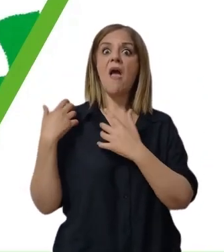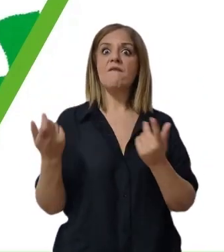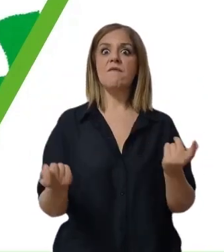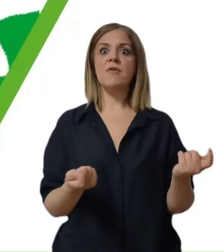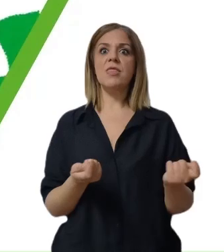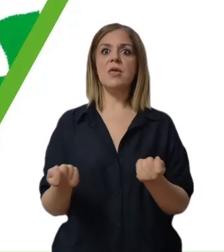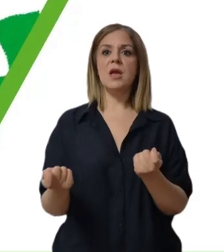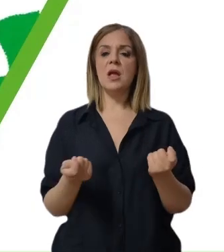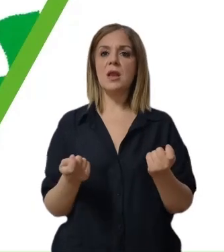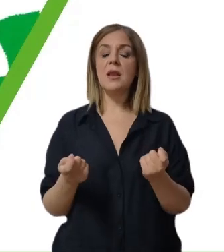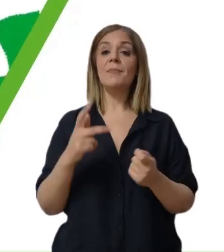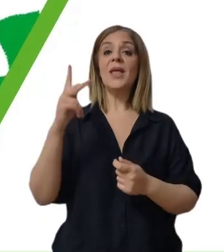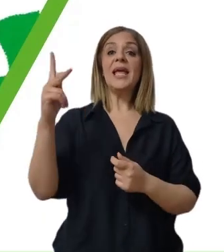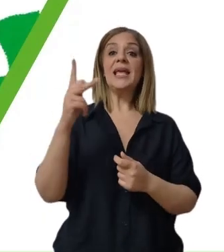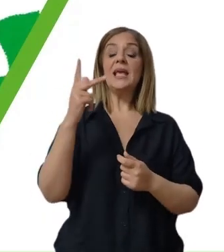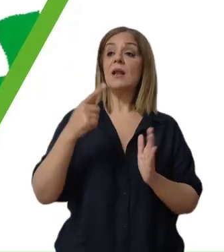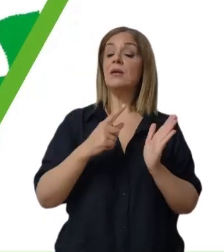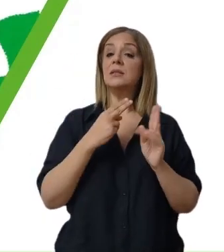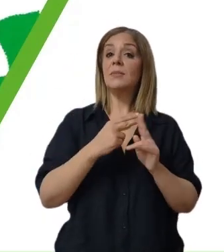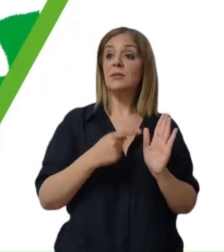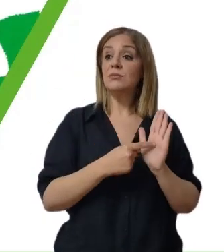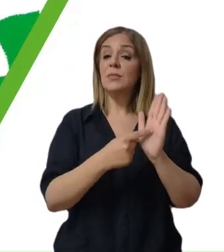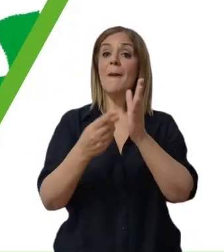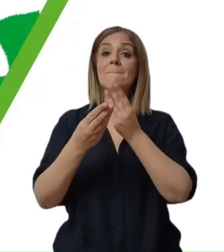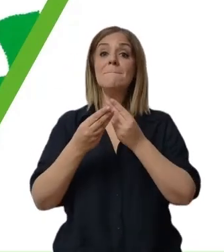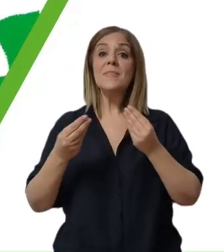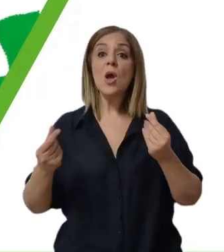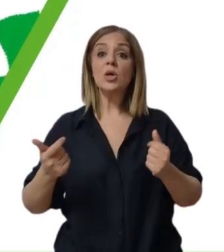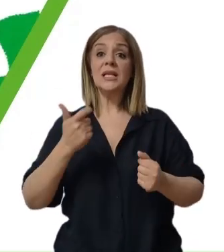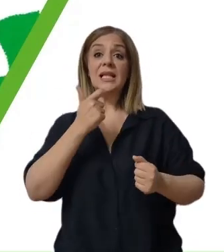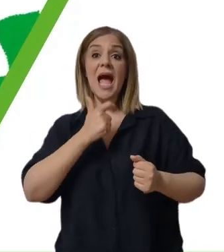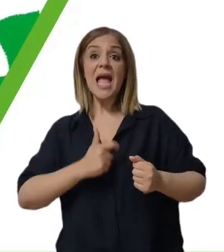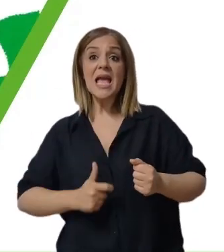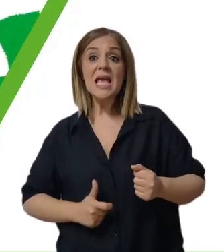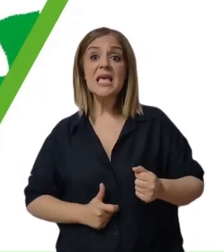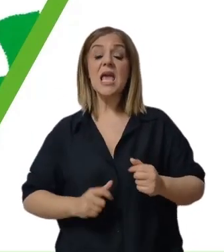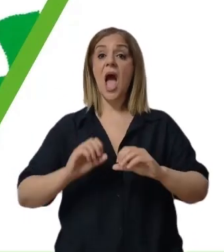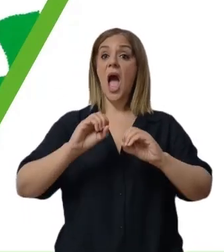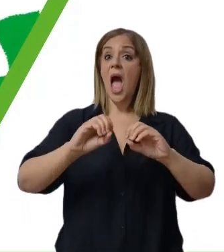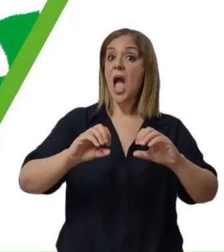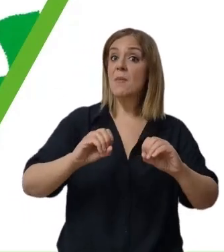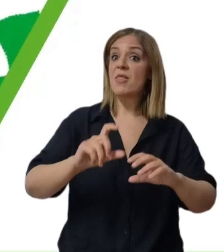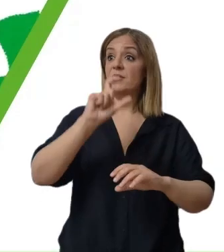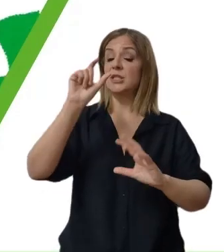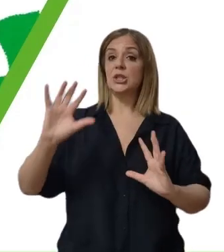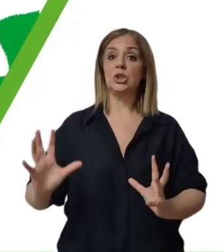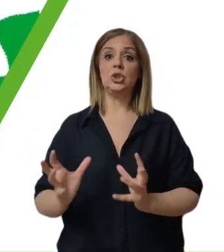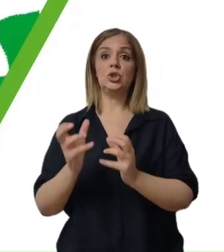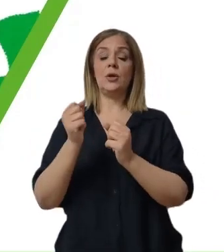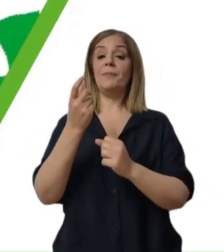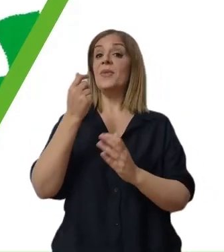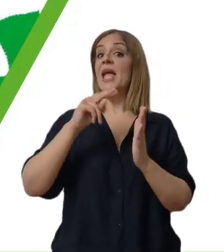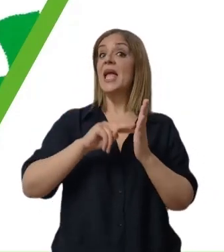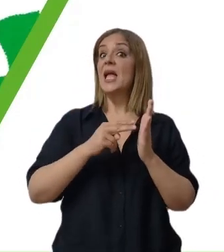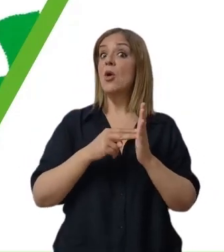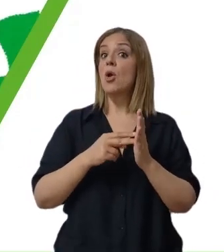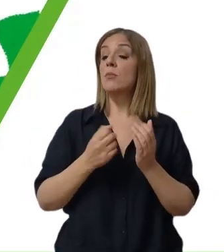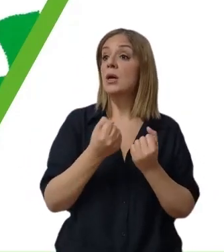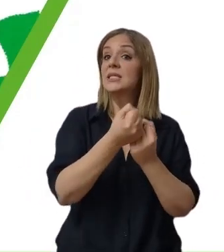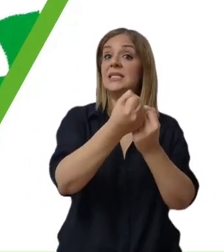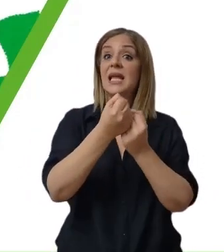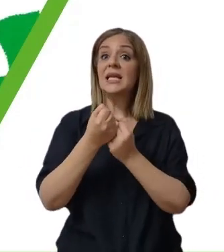about promoting equality, health, education, and well-being. And economy is supporting